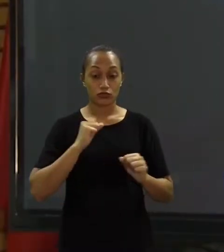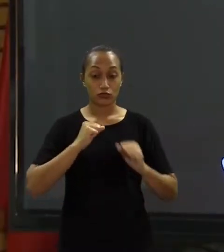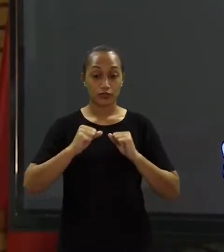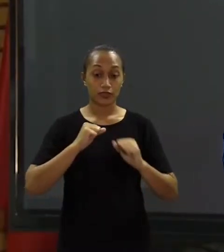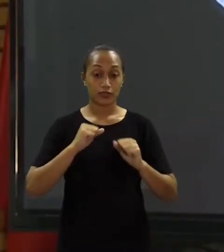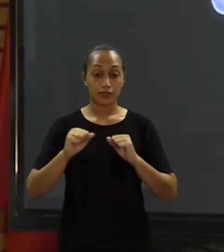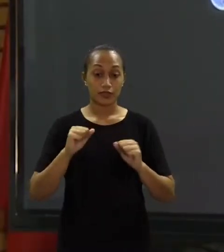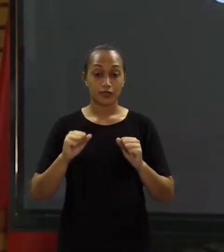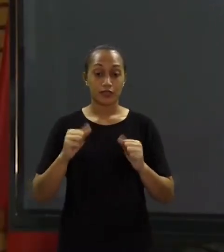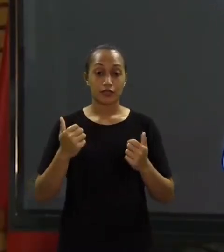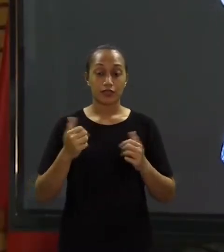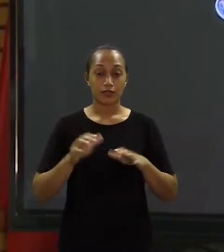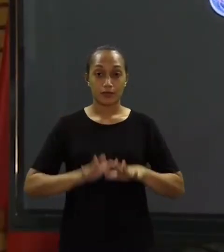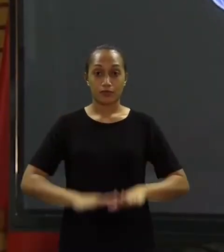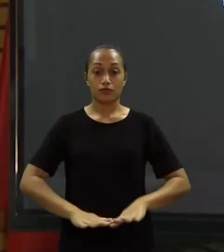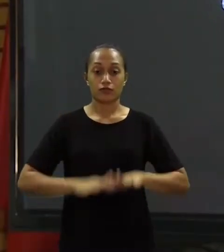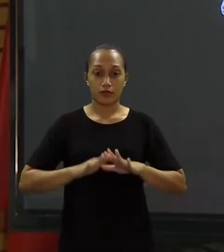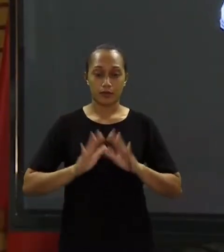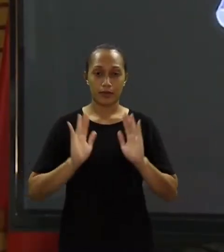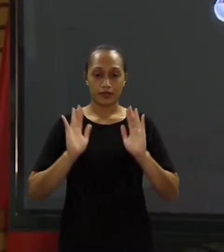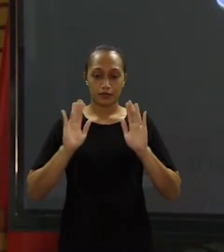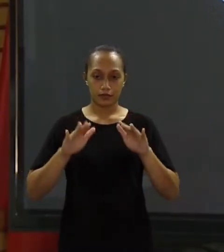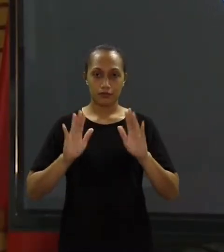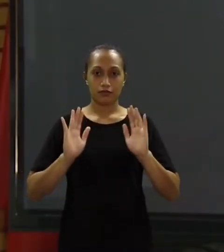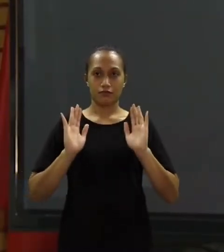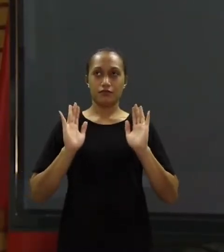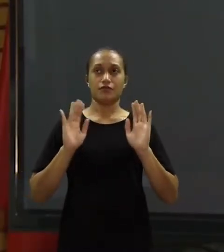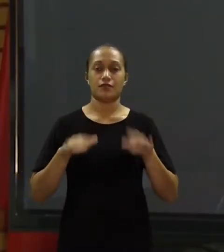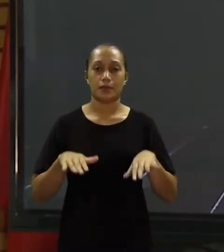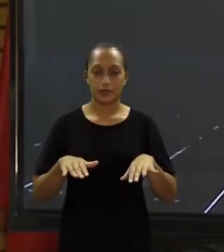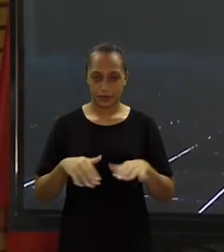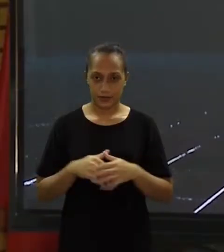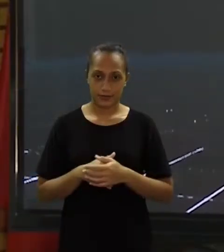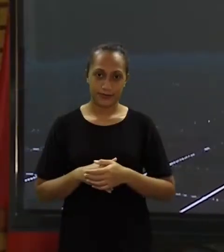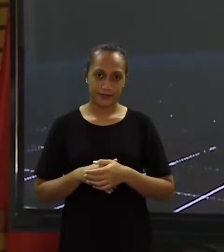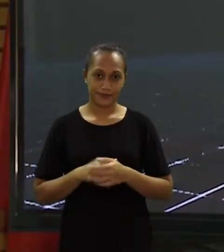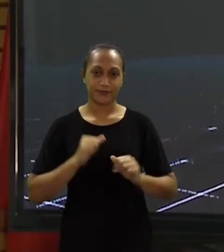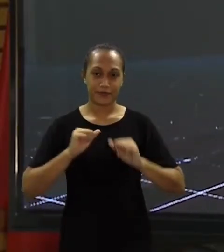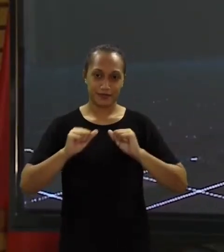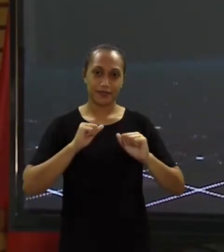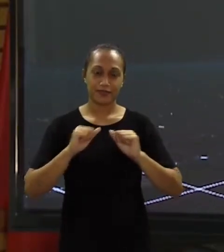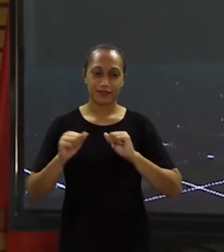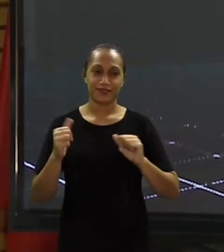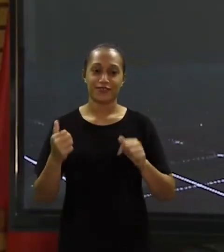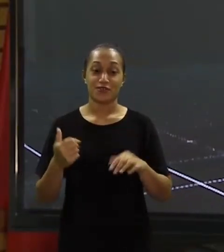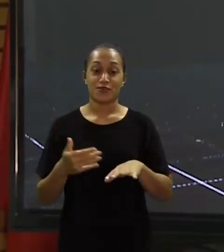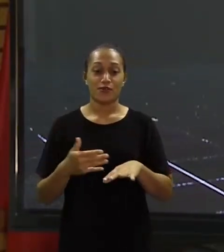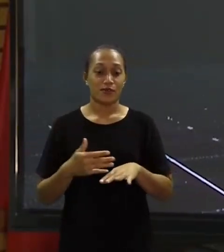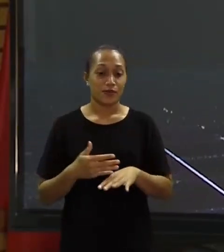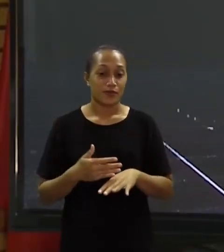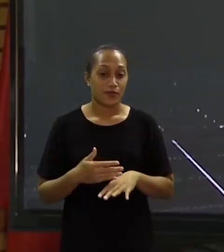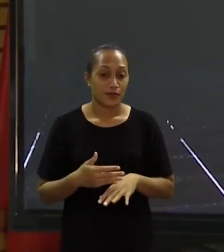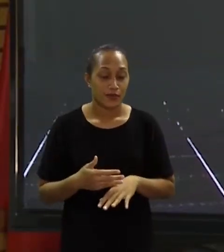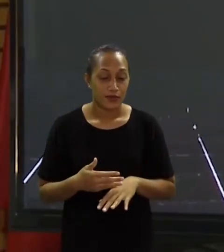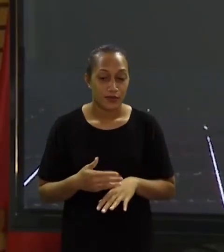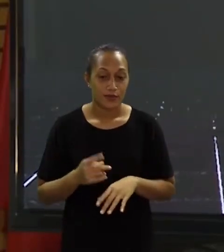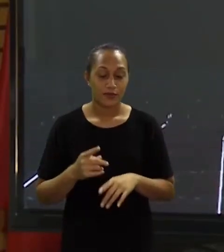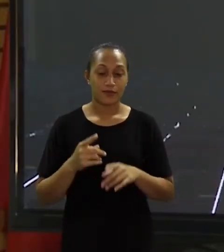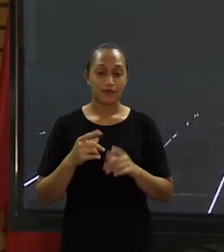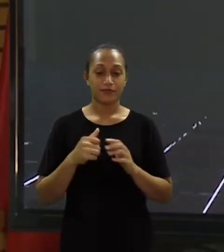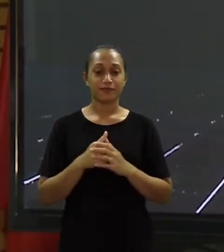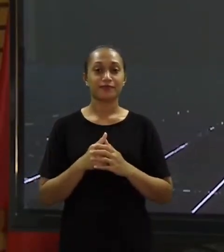like doing press-ups and sit-ups for 30 minutes. You can also do Zumba for 30